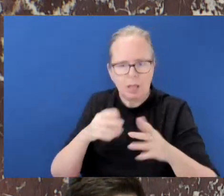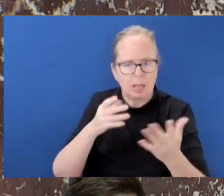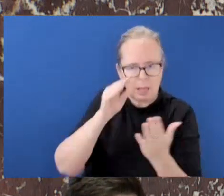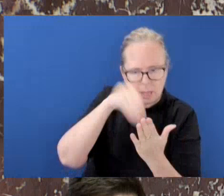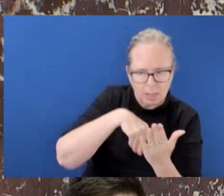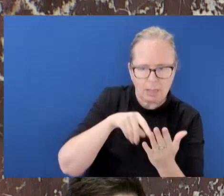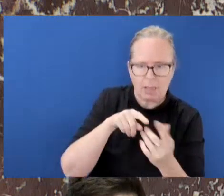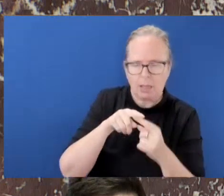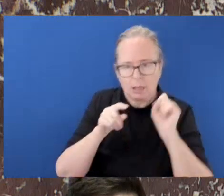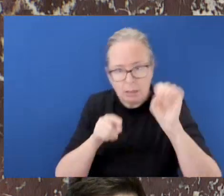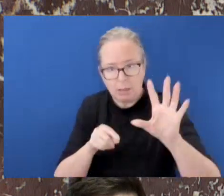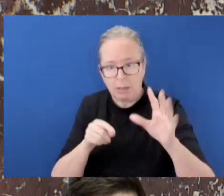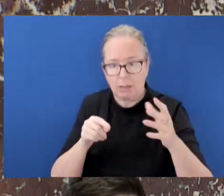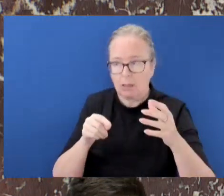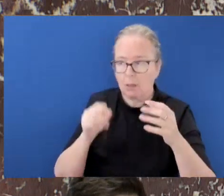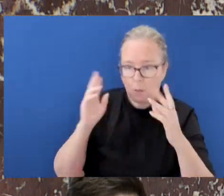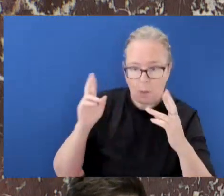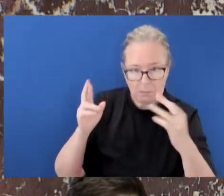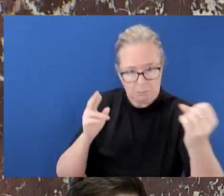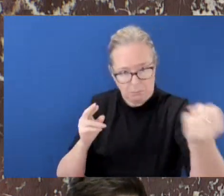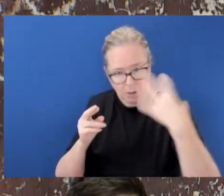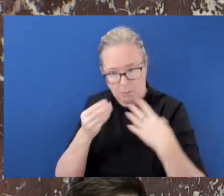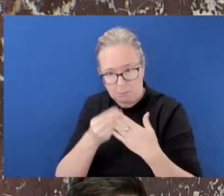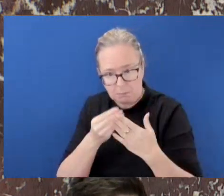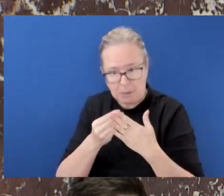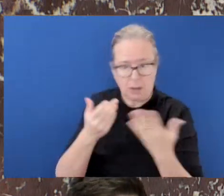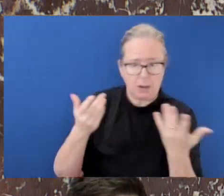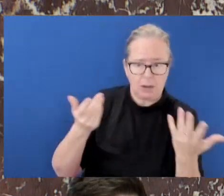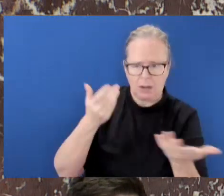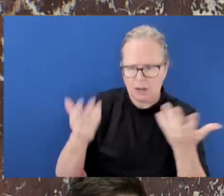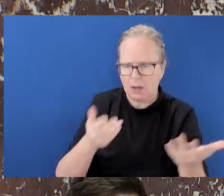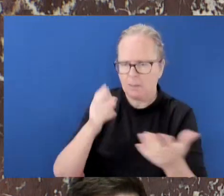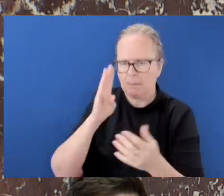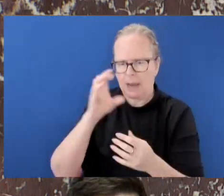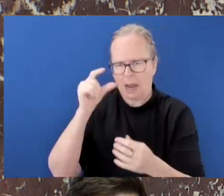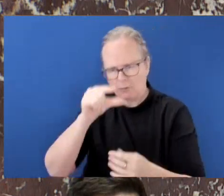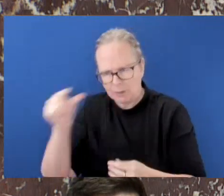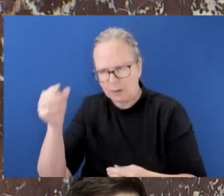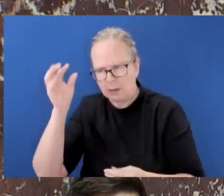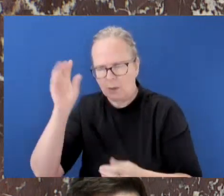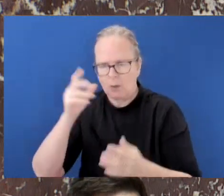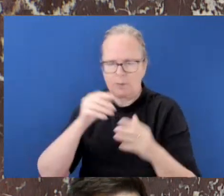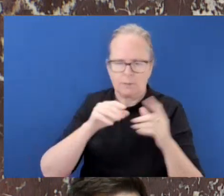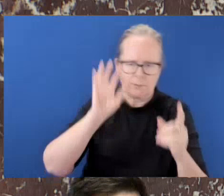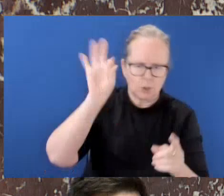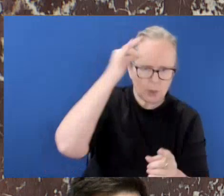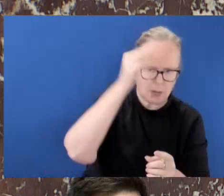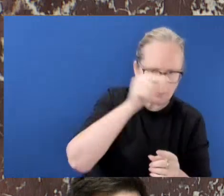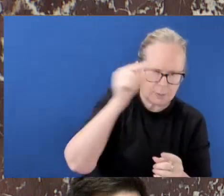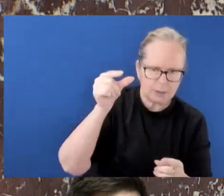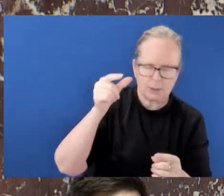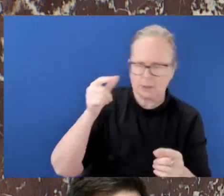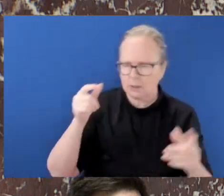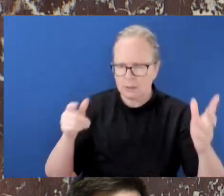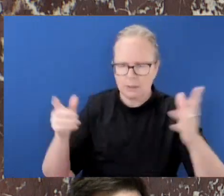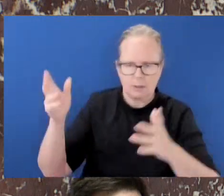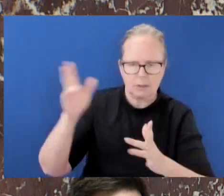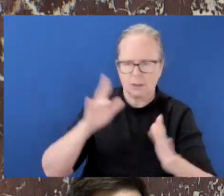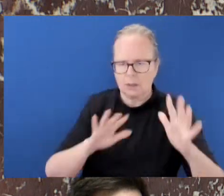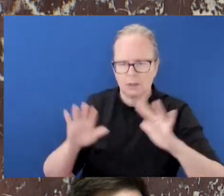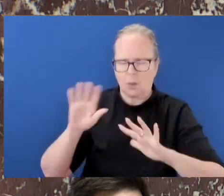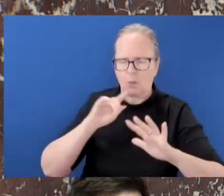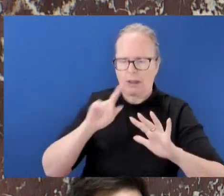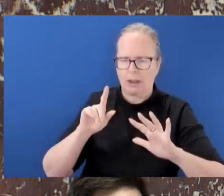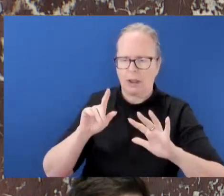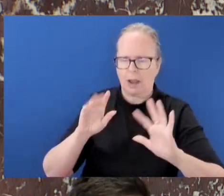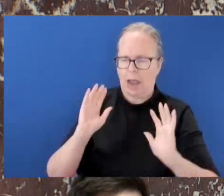was started when we were in government, and all this government has simply done is continue to add at the same rate because they keep jacking up the carbon tax on people, and that